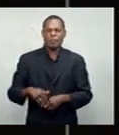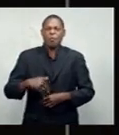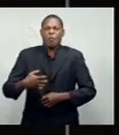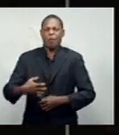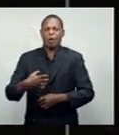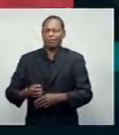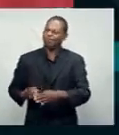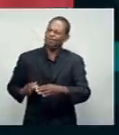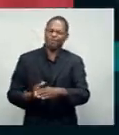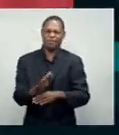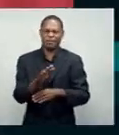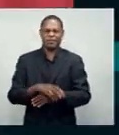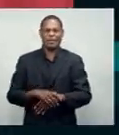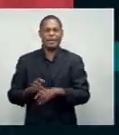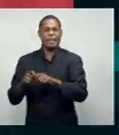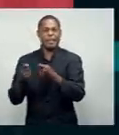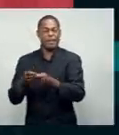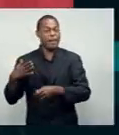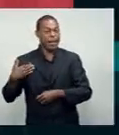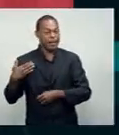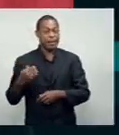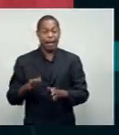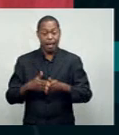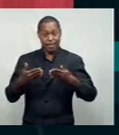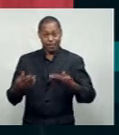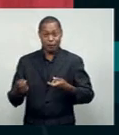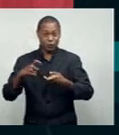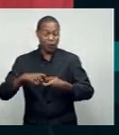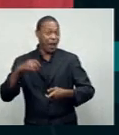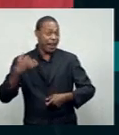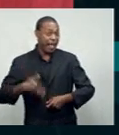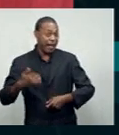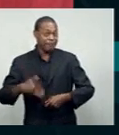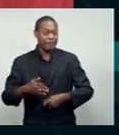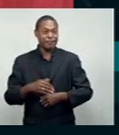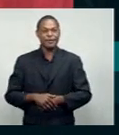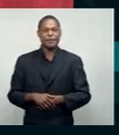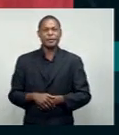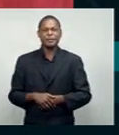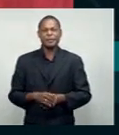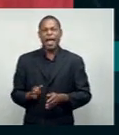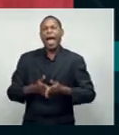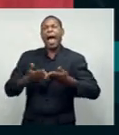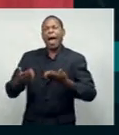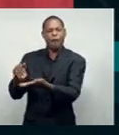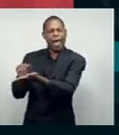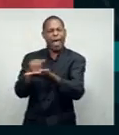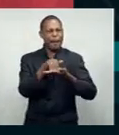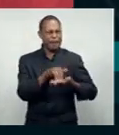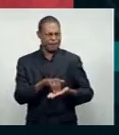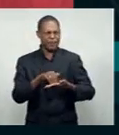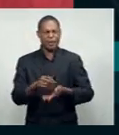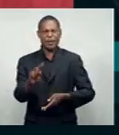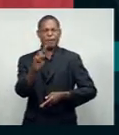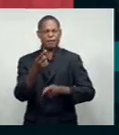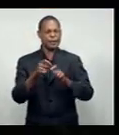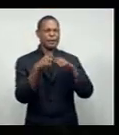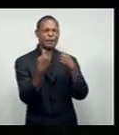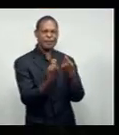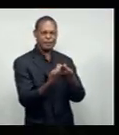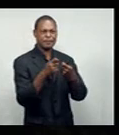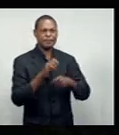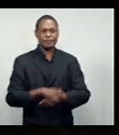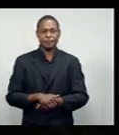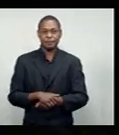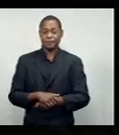Ministry of Health. Felipe Naikaso joins us live now. Felipe, how will this team complement the services provided by the first team? Well, Josiah, with